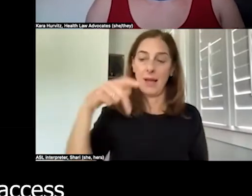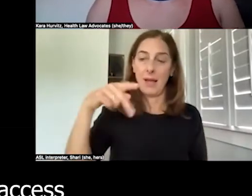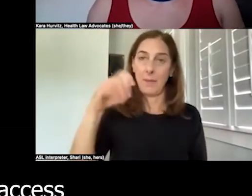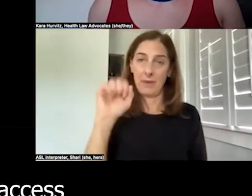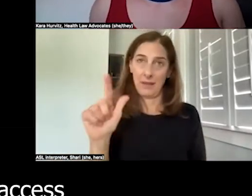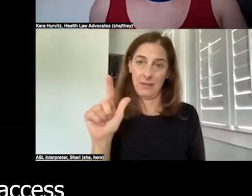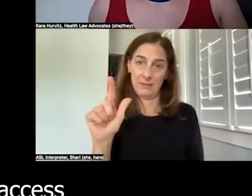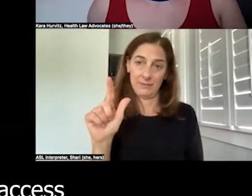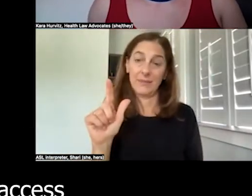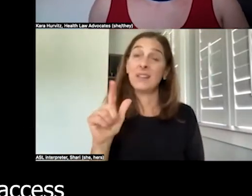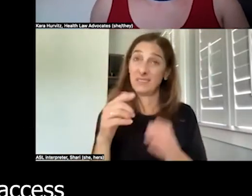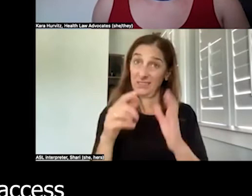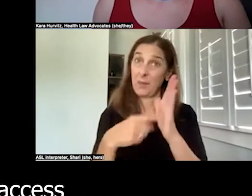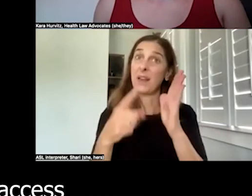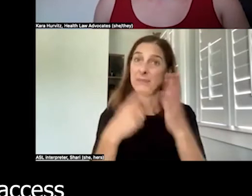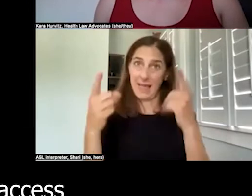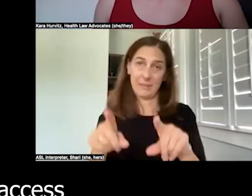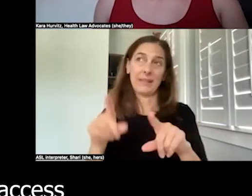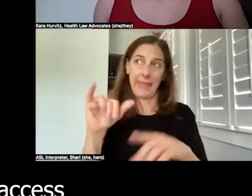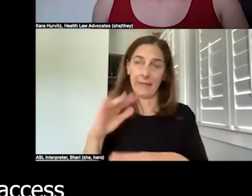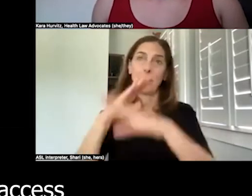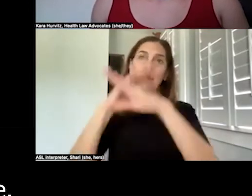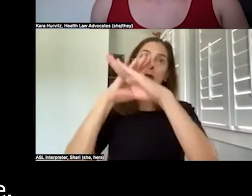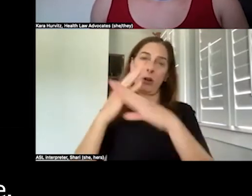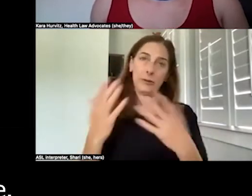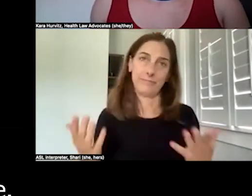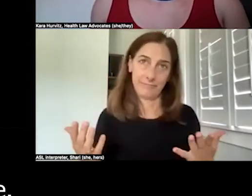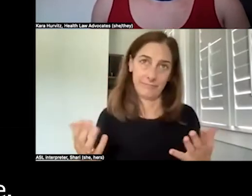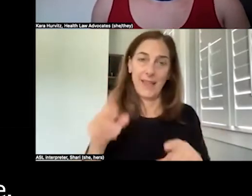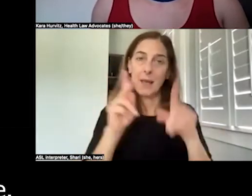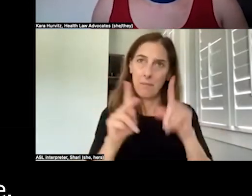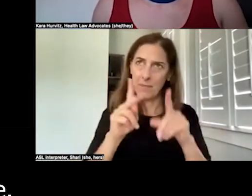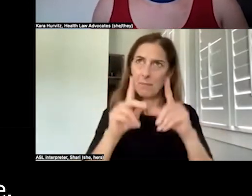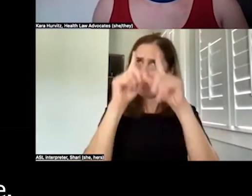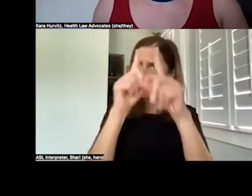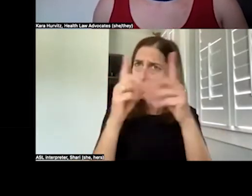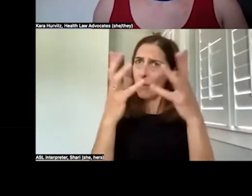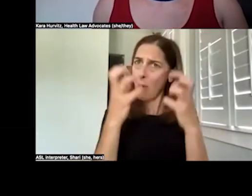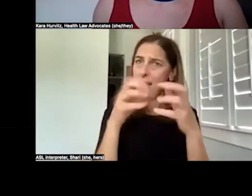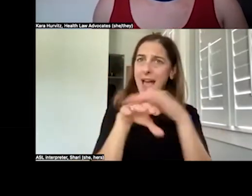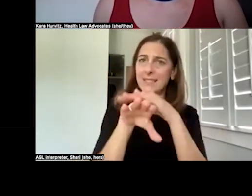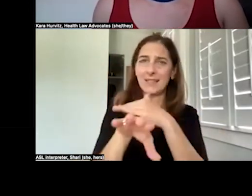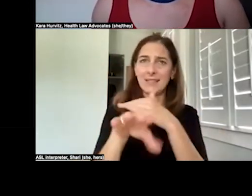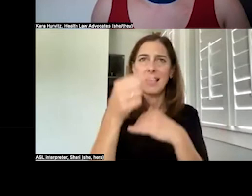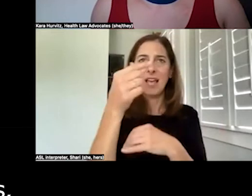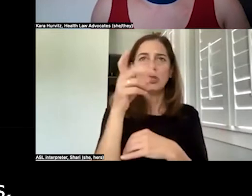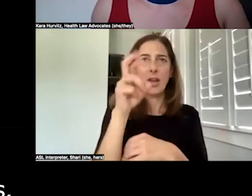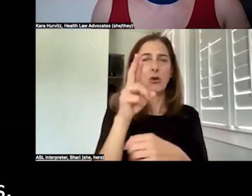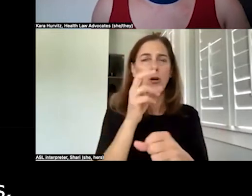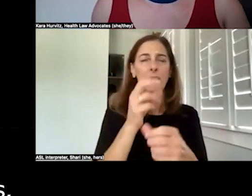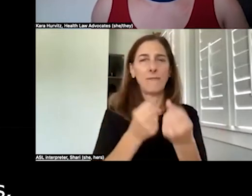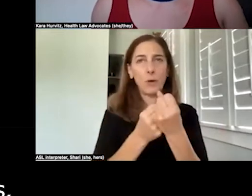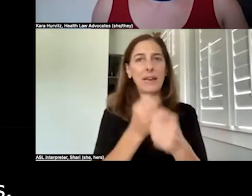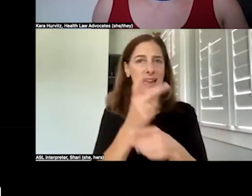for folks who are trying to access gender affirming care. On a related note,